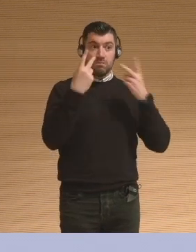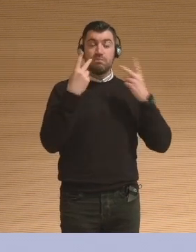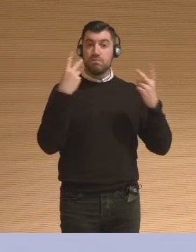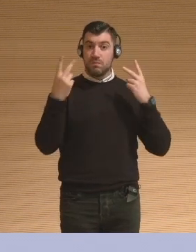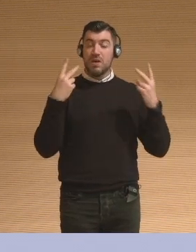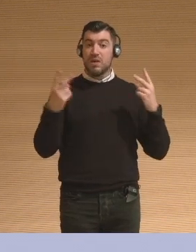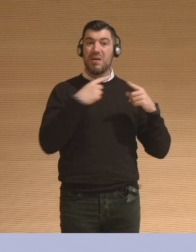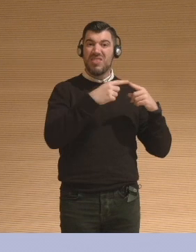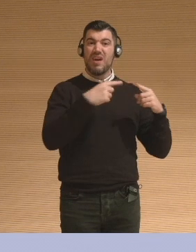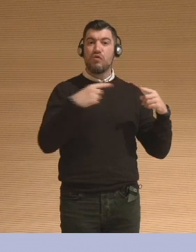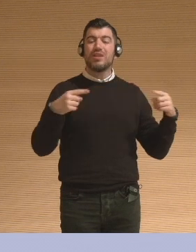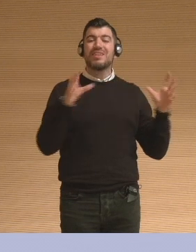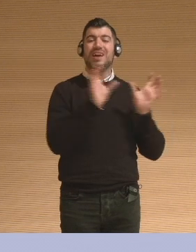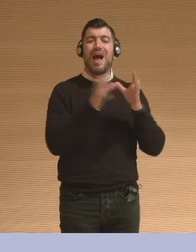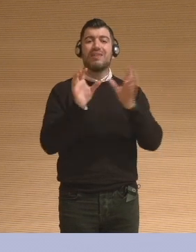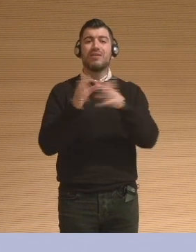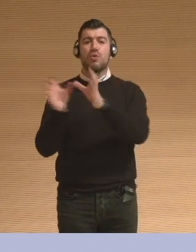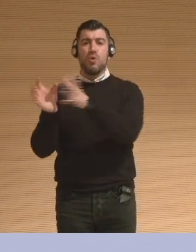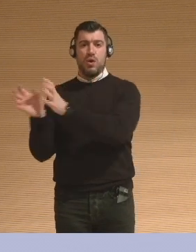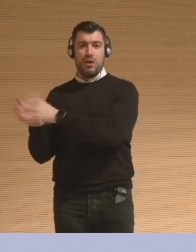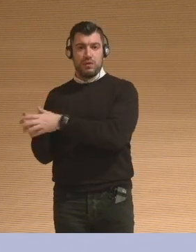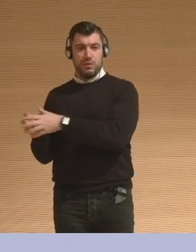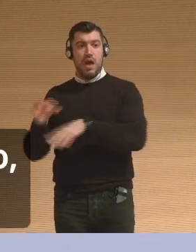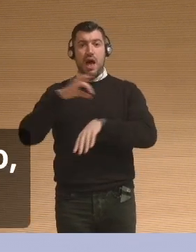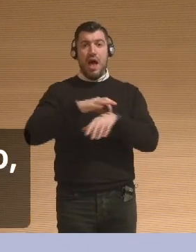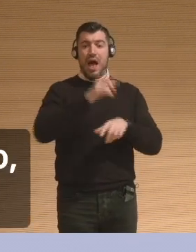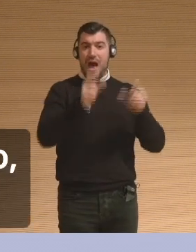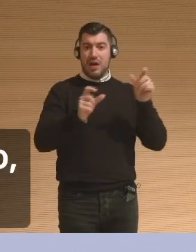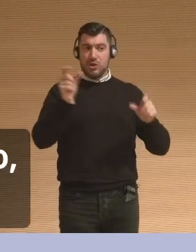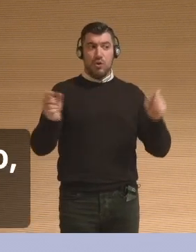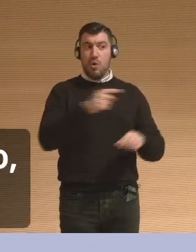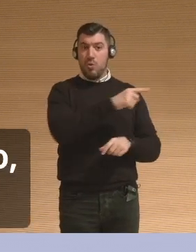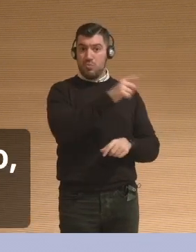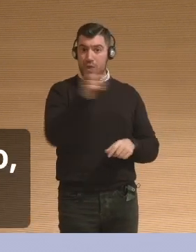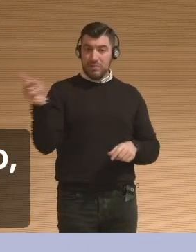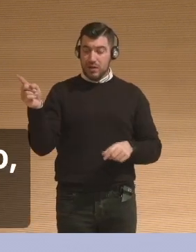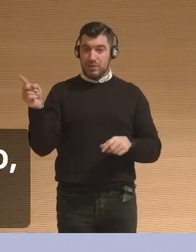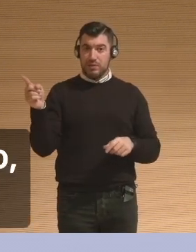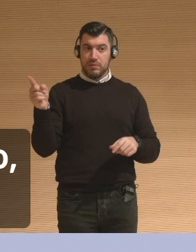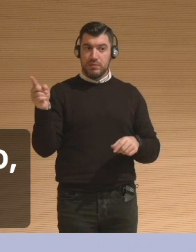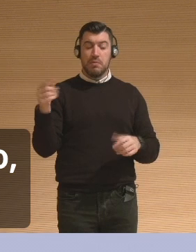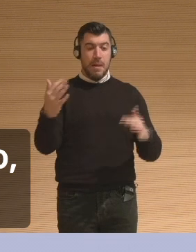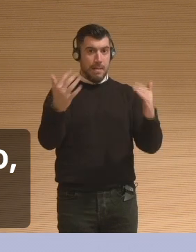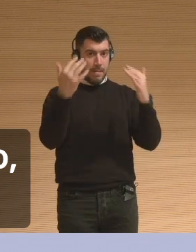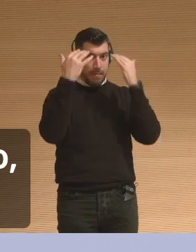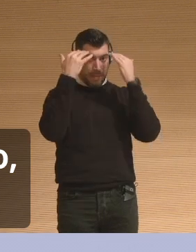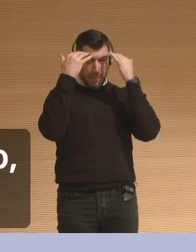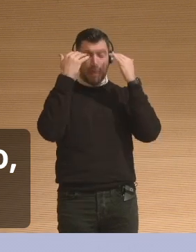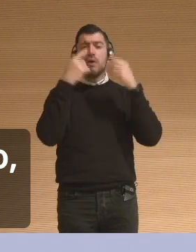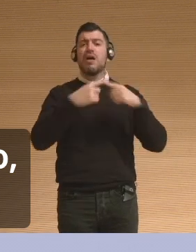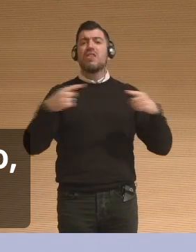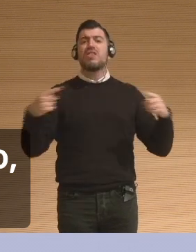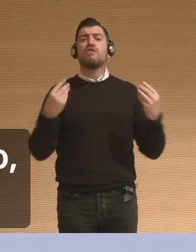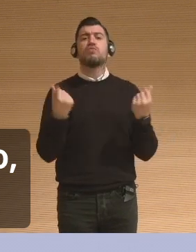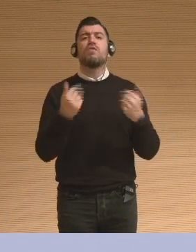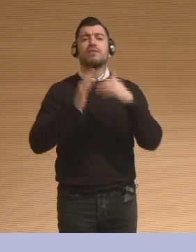study shows that going to exhibitions such as an art gallery or museum and going to live performances such as the theatre, concert,